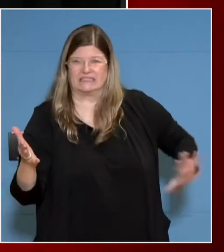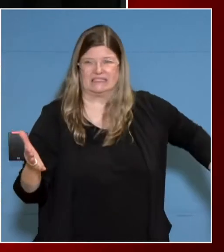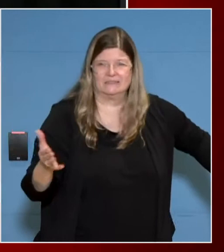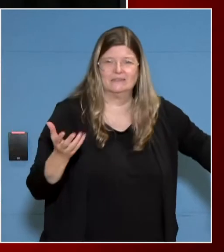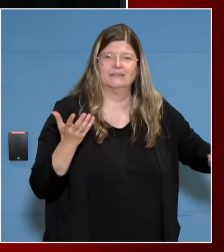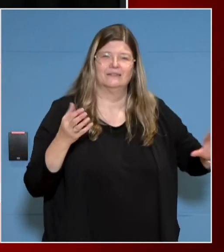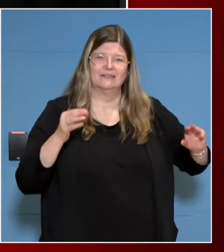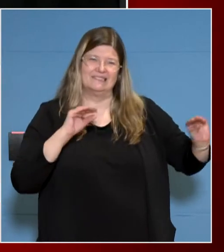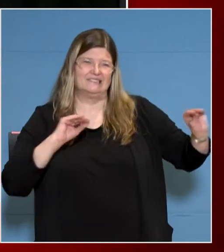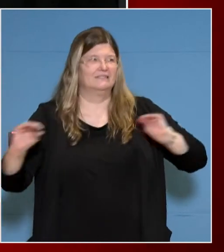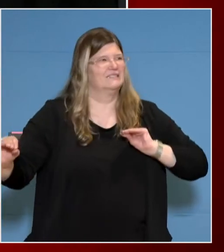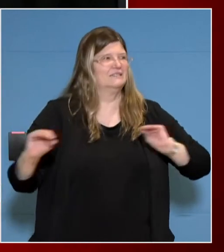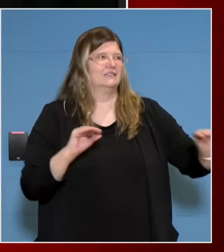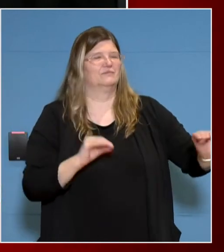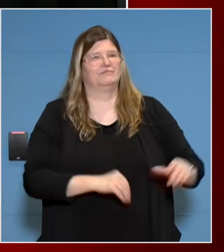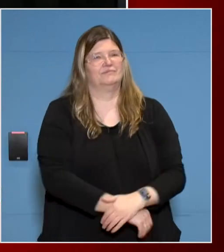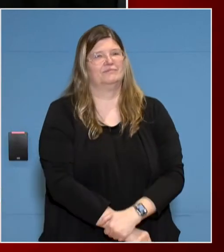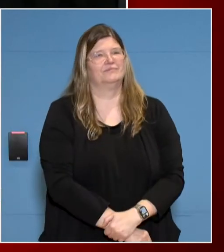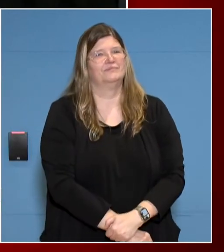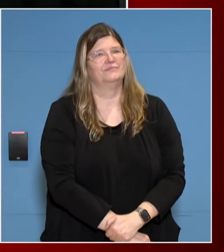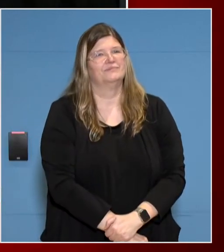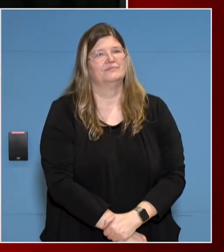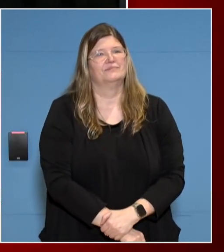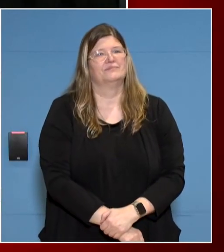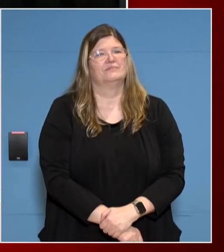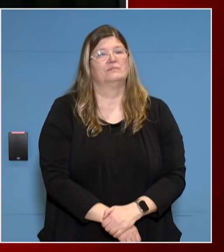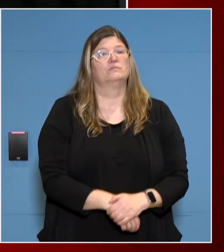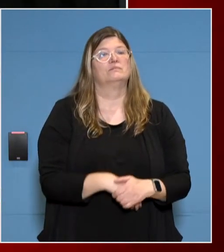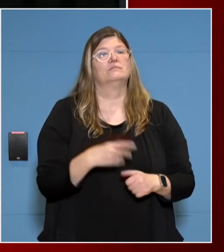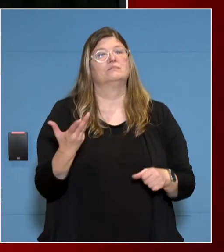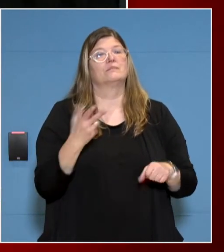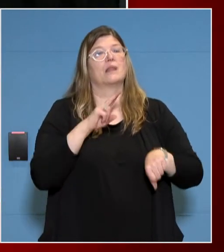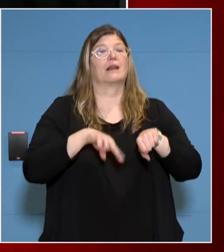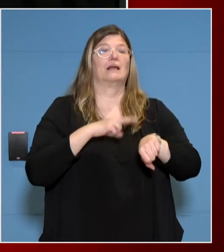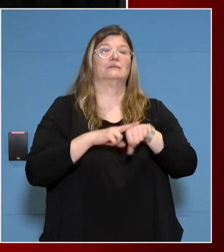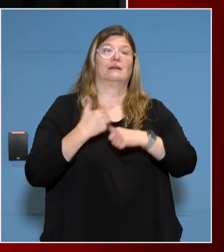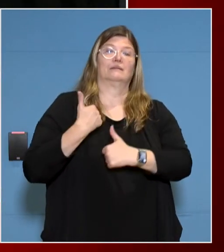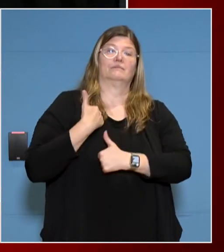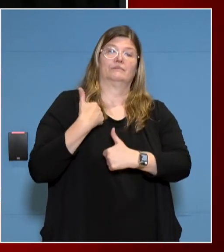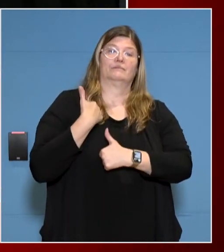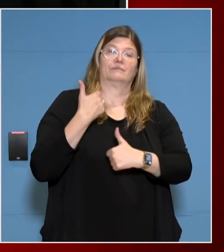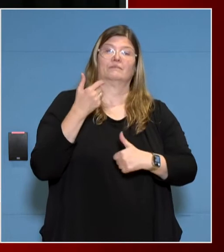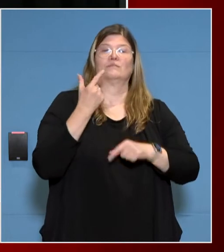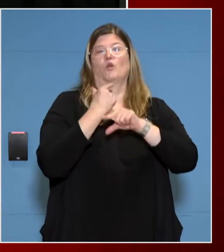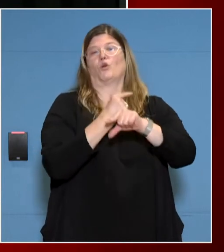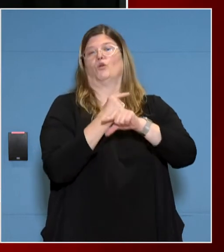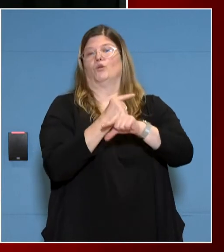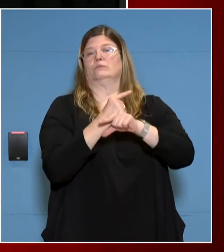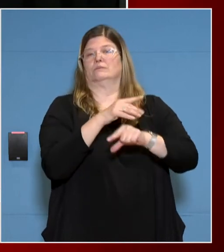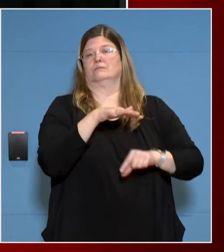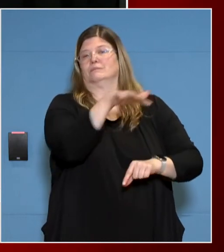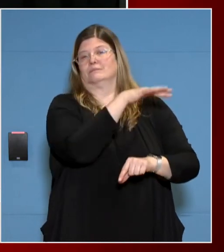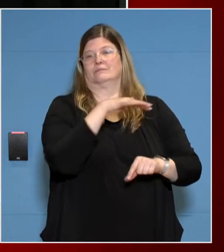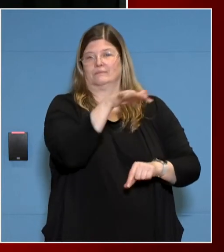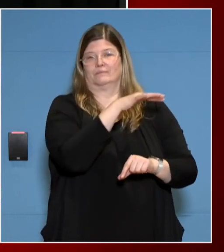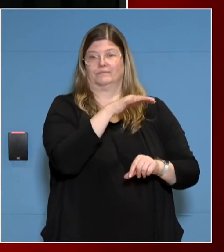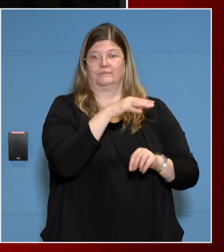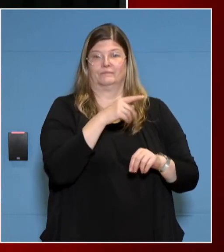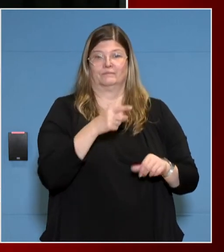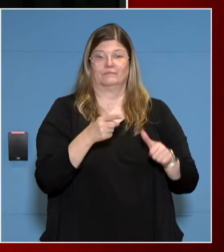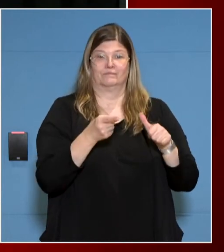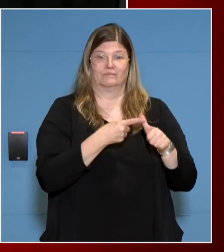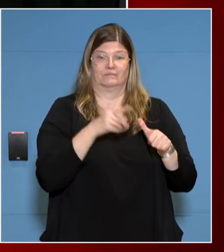had a question about National Guard. My understanding is that initially you had said, or the district had said, that you would have 500 National